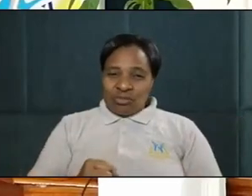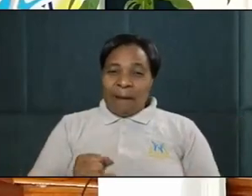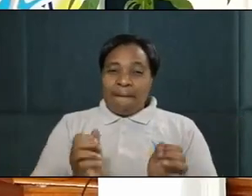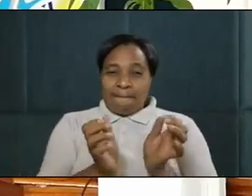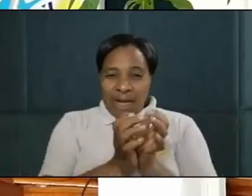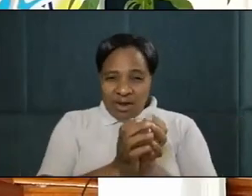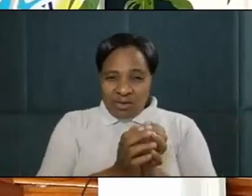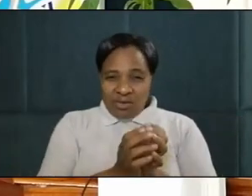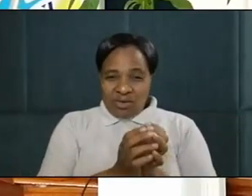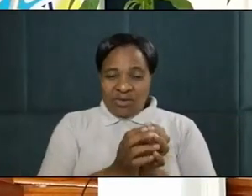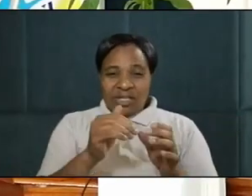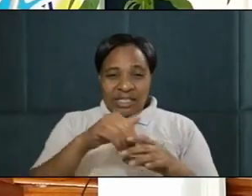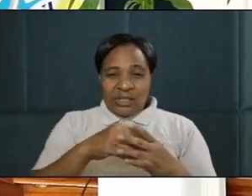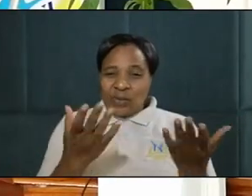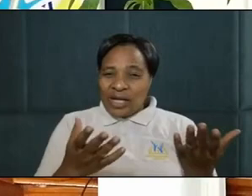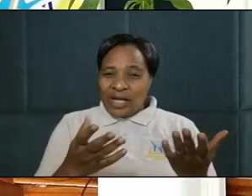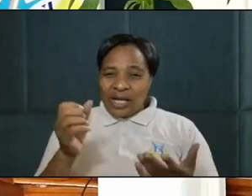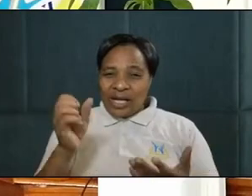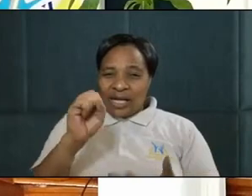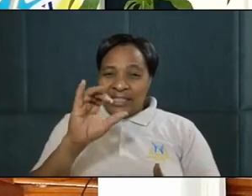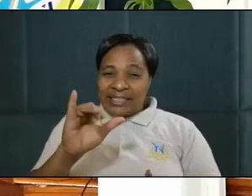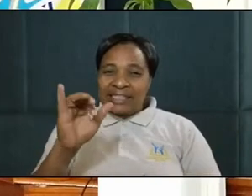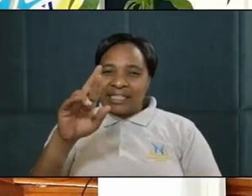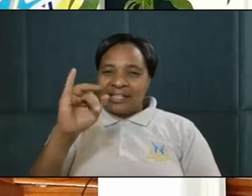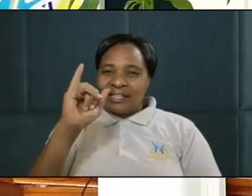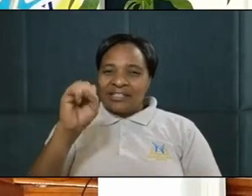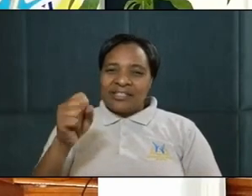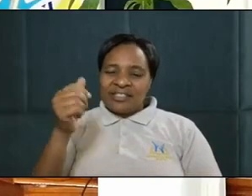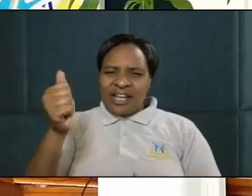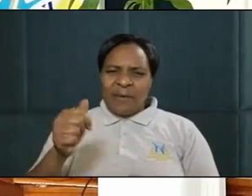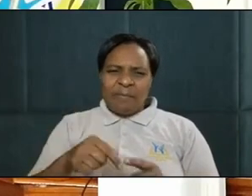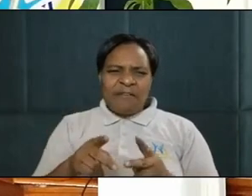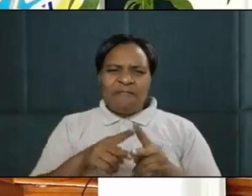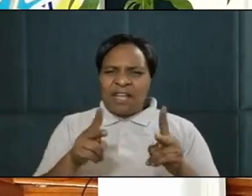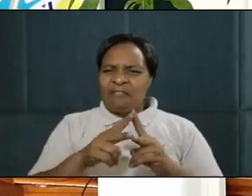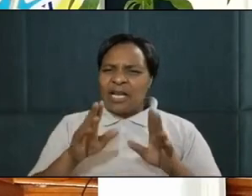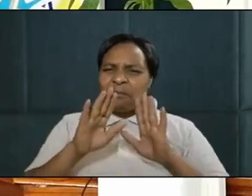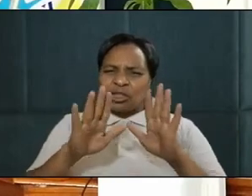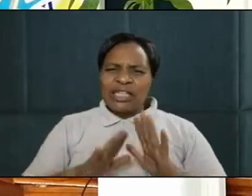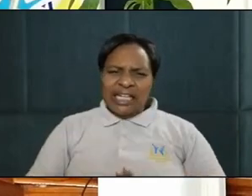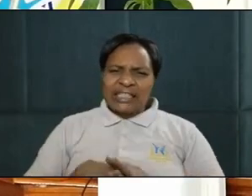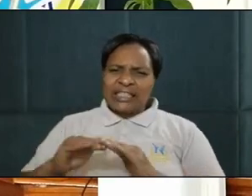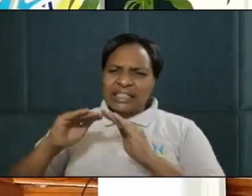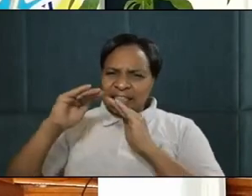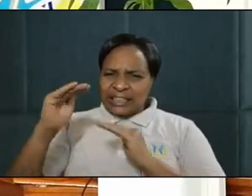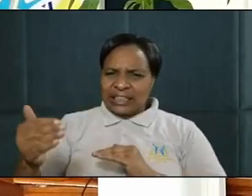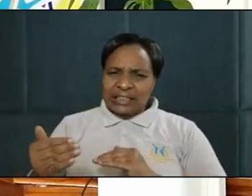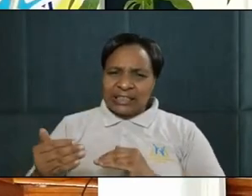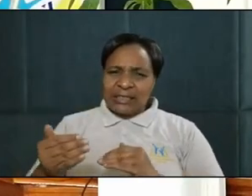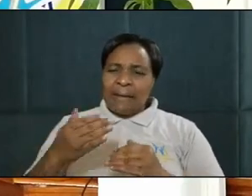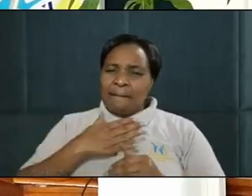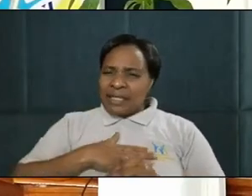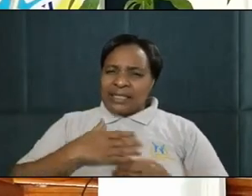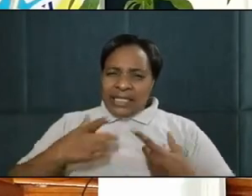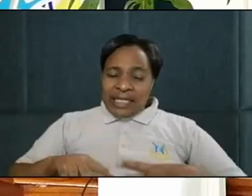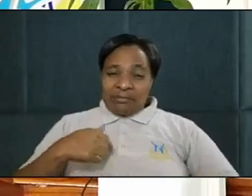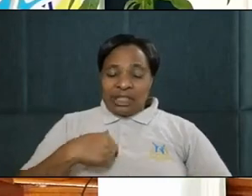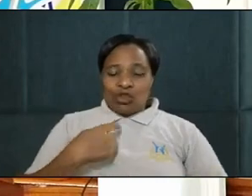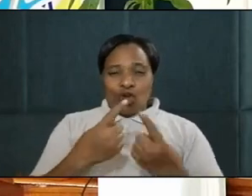Tarsus in Cilicia, and I am a citizen of a very important city Please let me speak to the